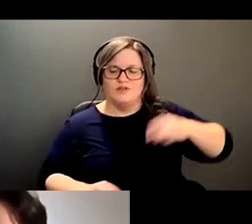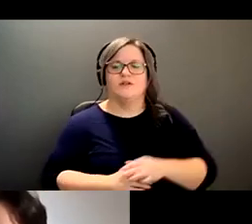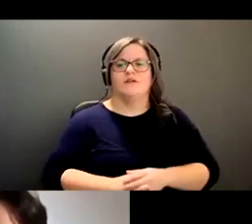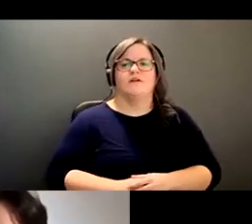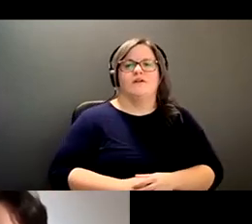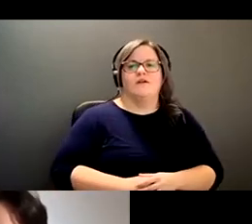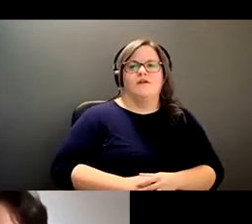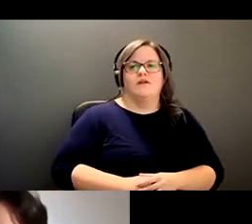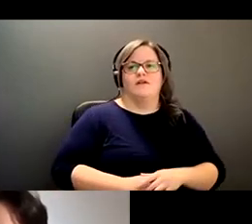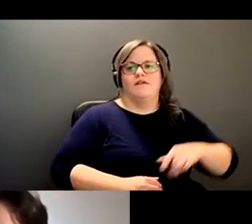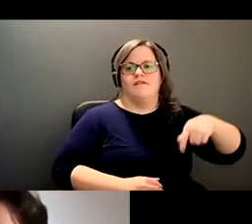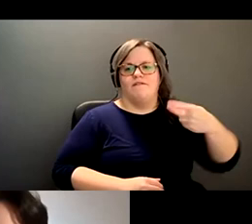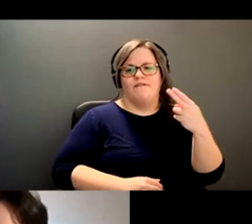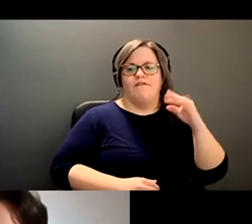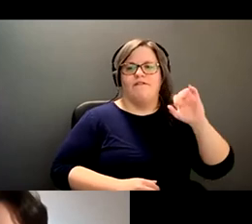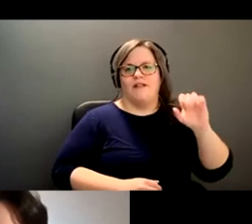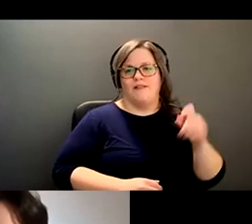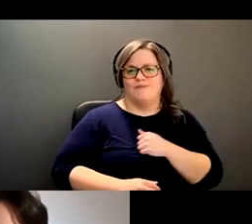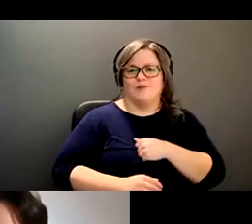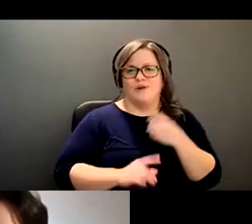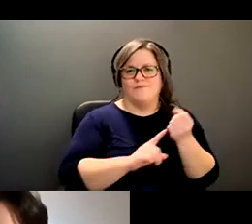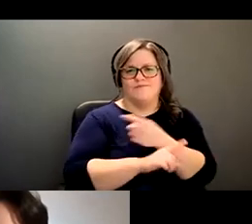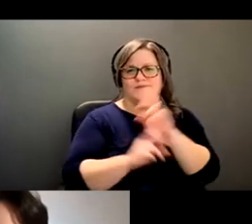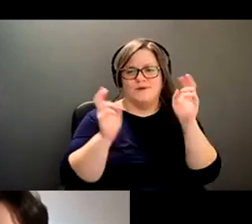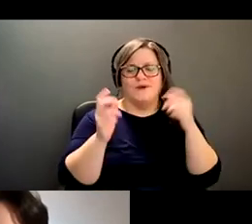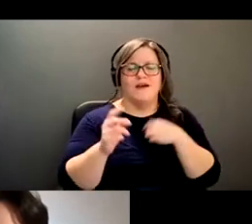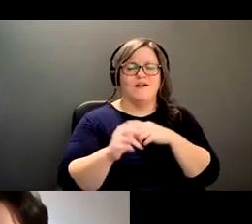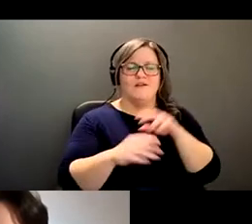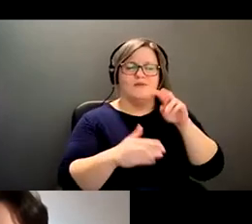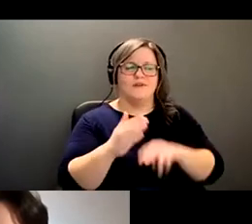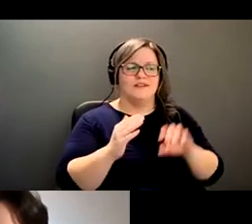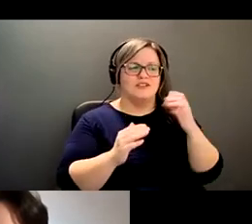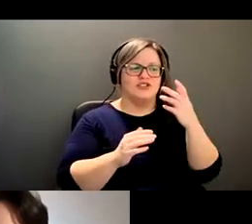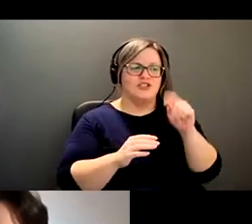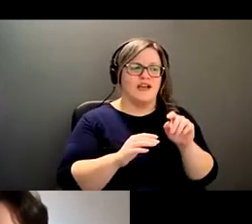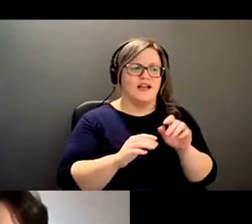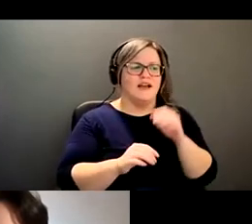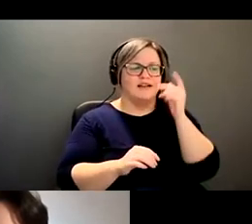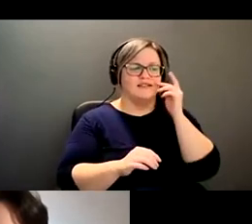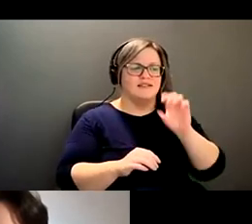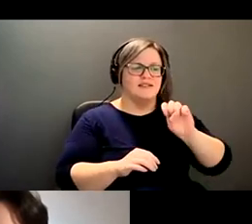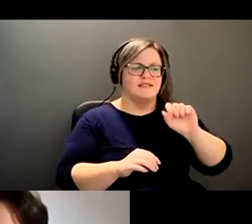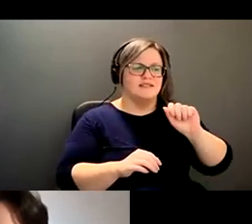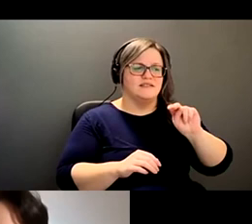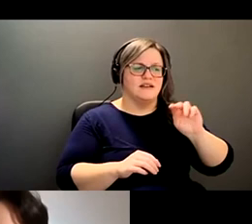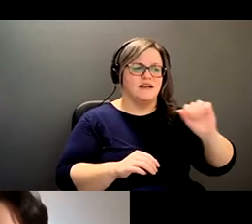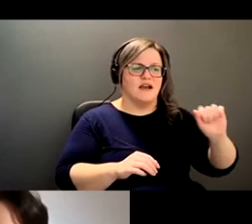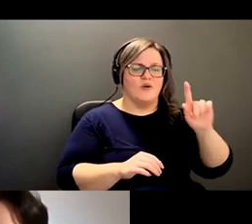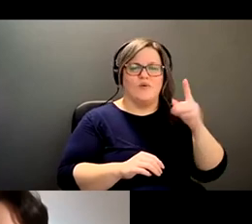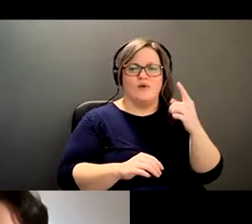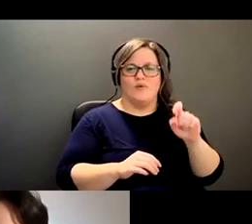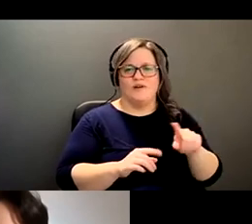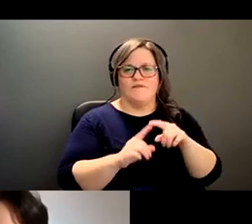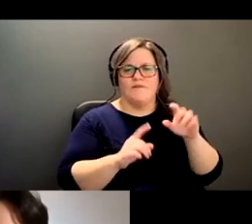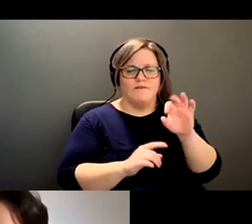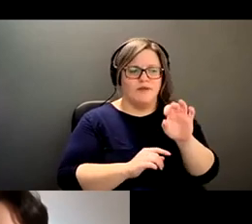I'm sorry to change the topic. I'm just looking at the chat and Sana has given us this question from Facebook. It says, I